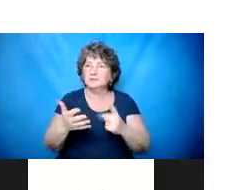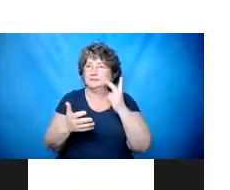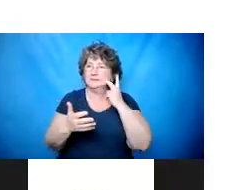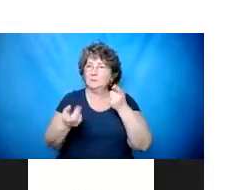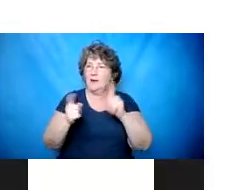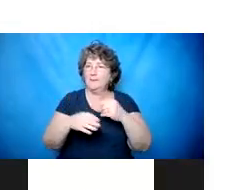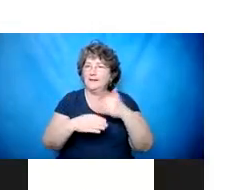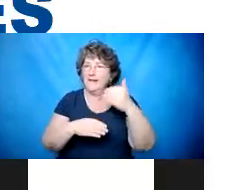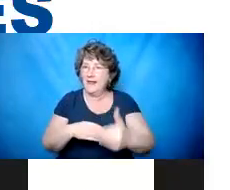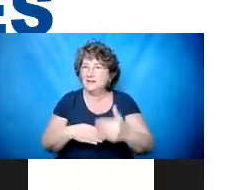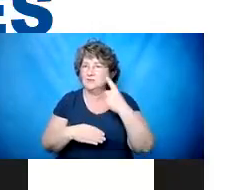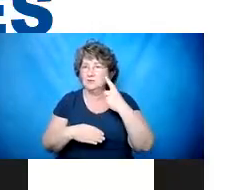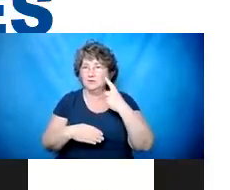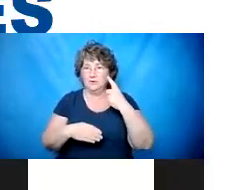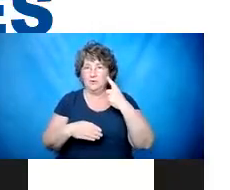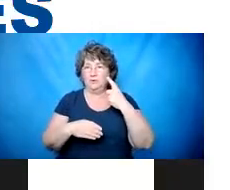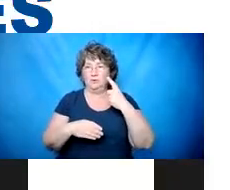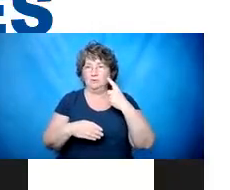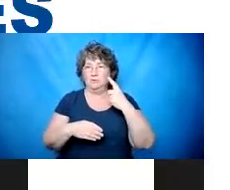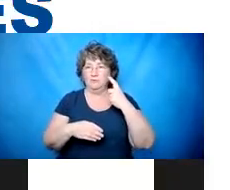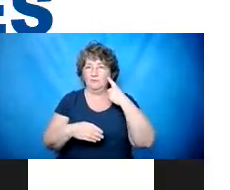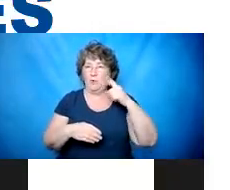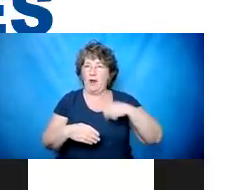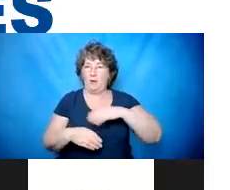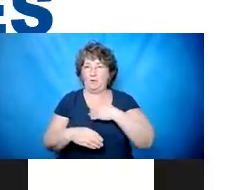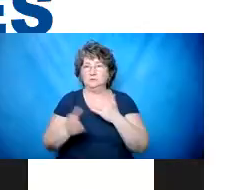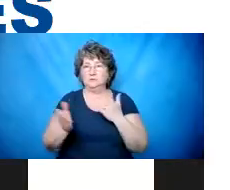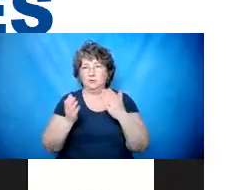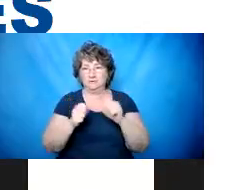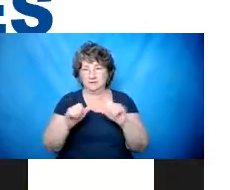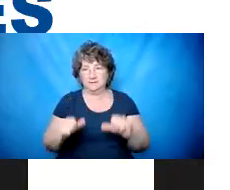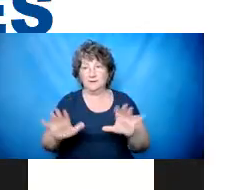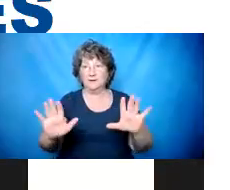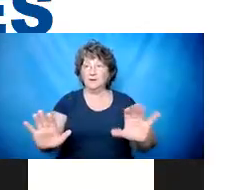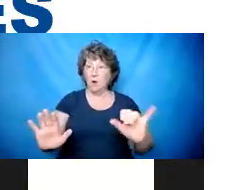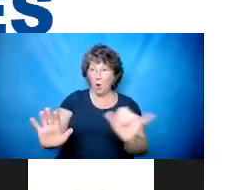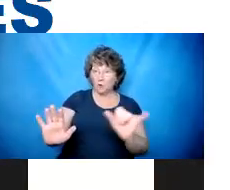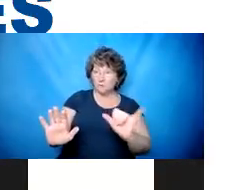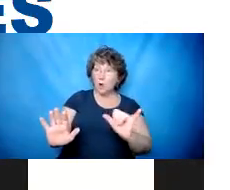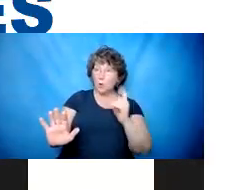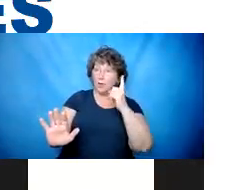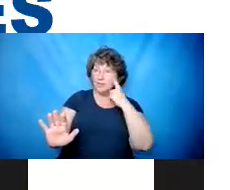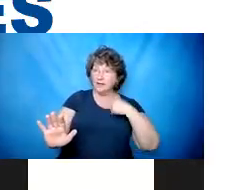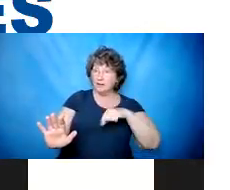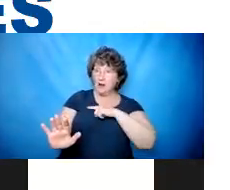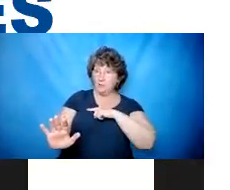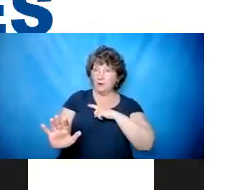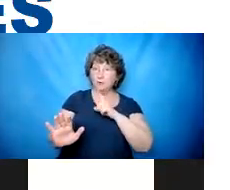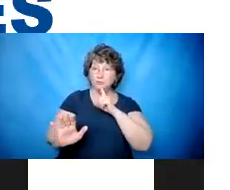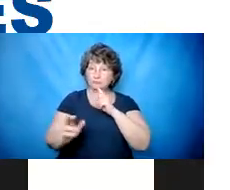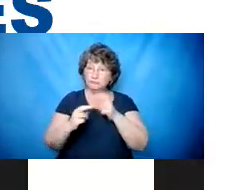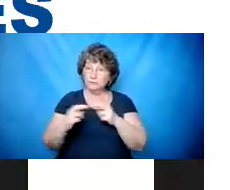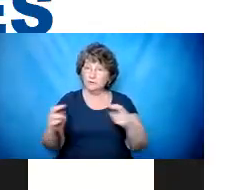our service system. Next slide. Please think of us as a resource as well. And if you're interested in continuing this